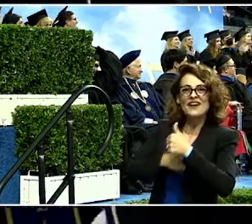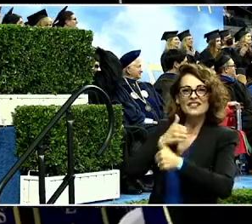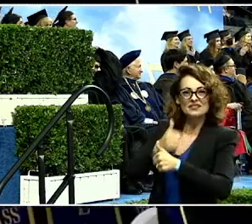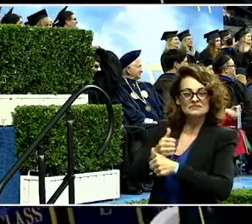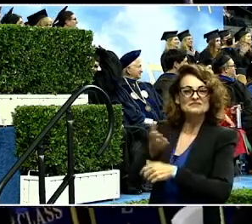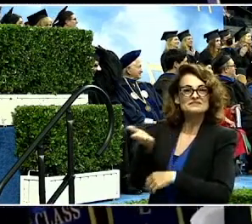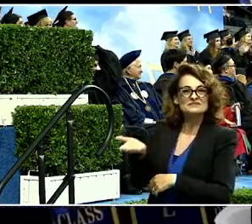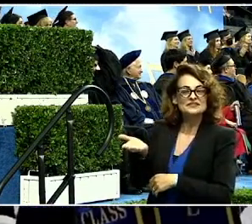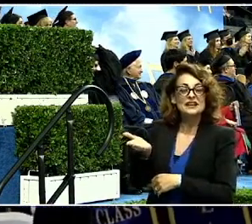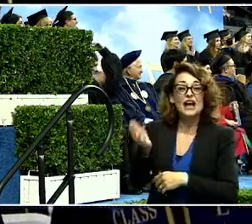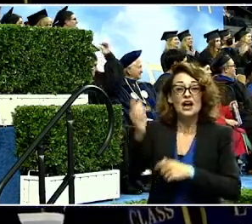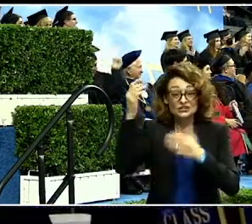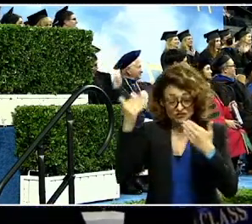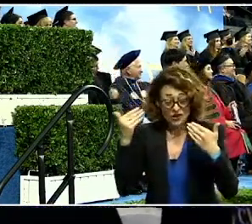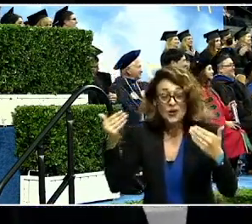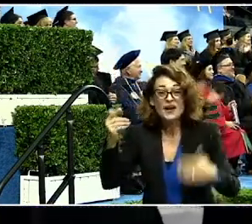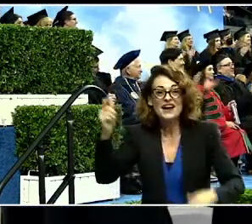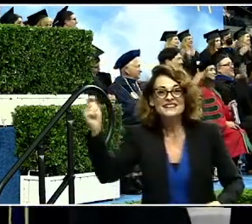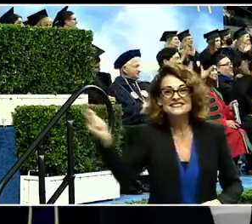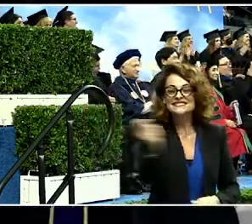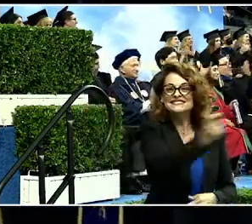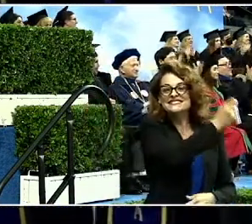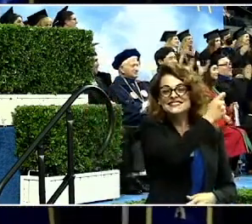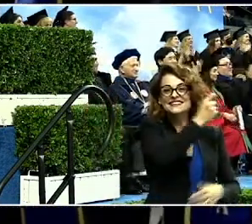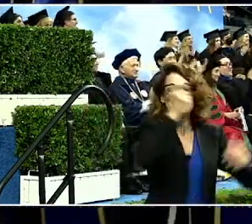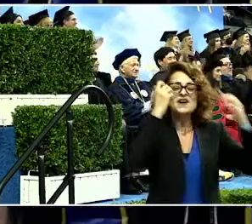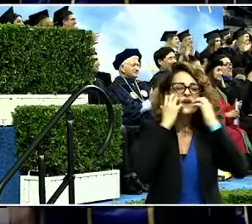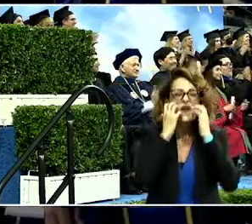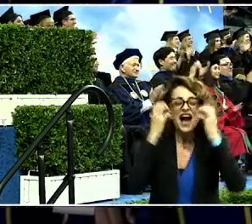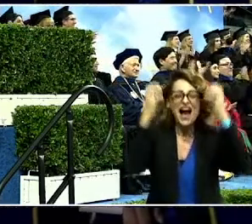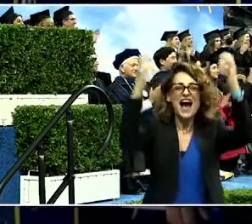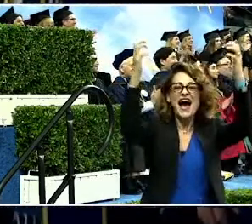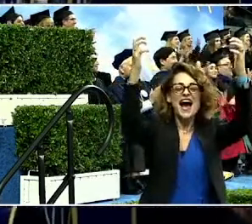Bachelors, turn your tassels!